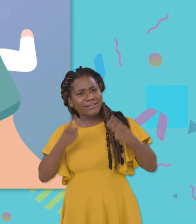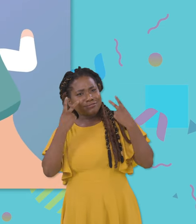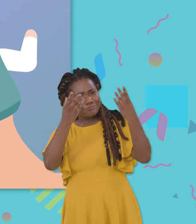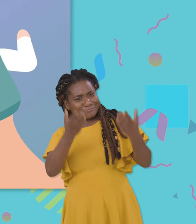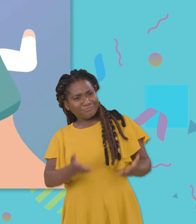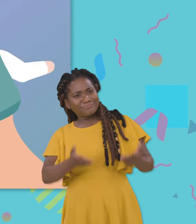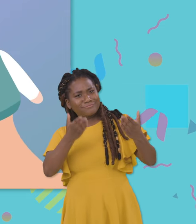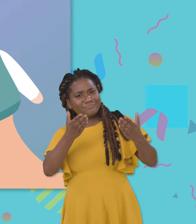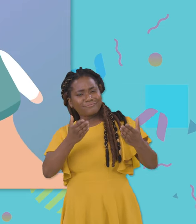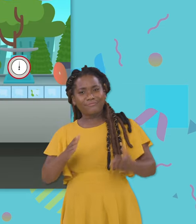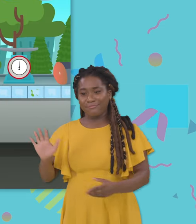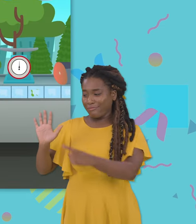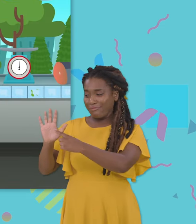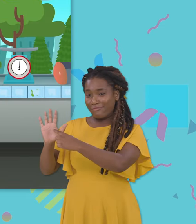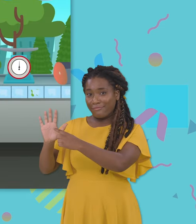do you do?